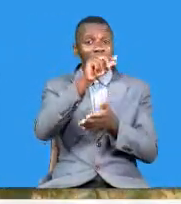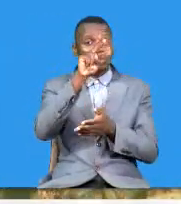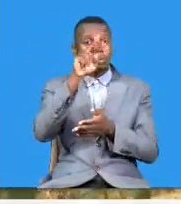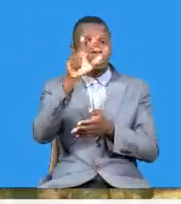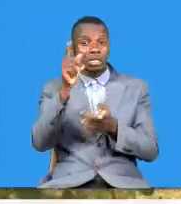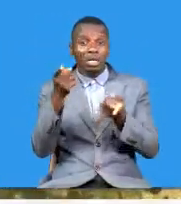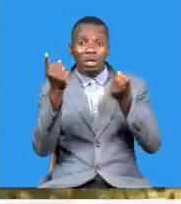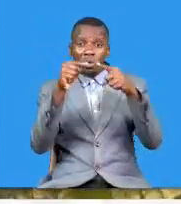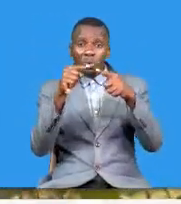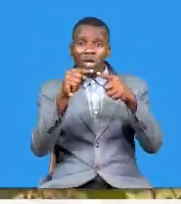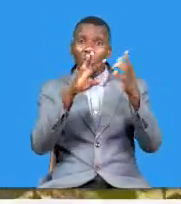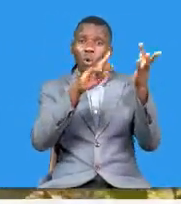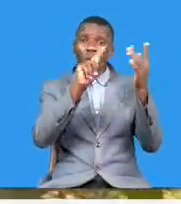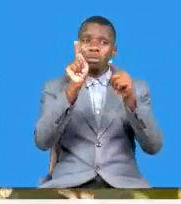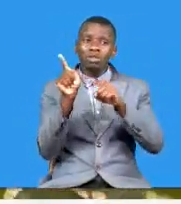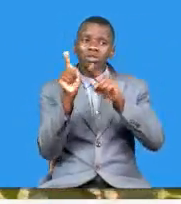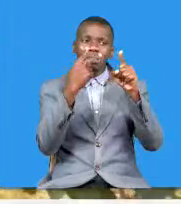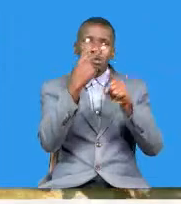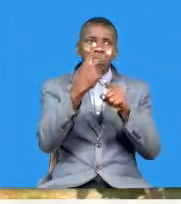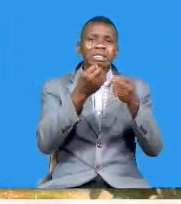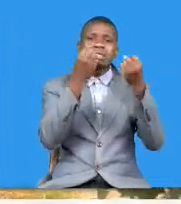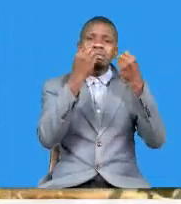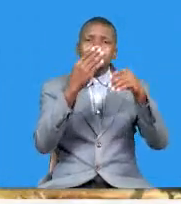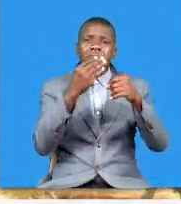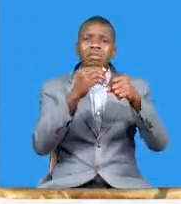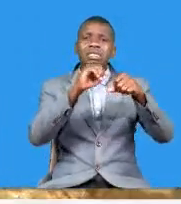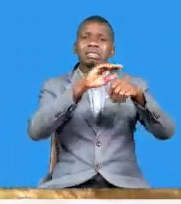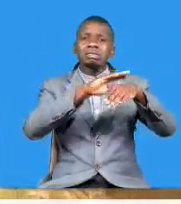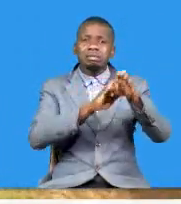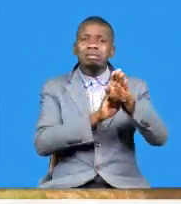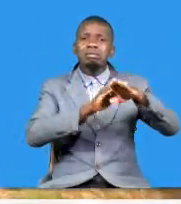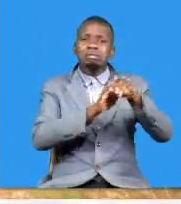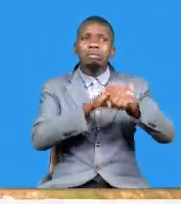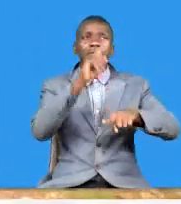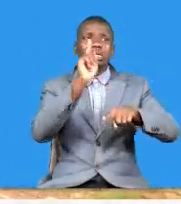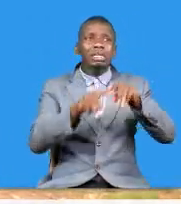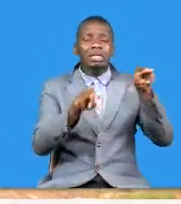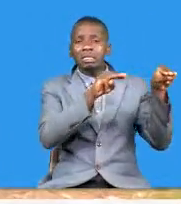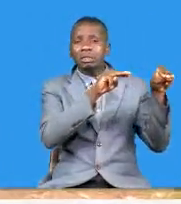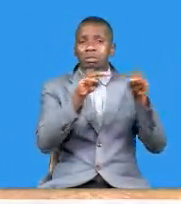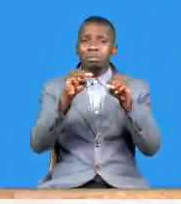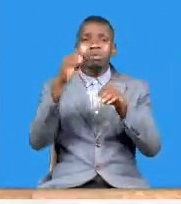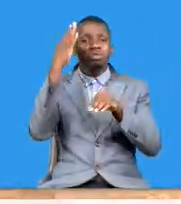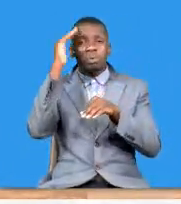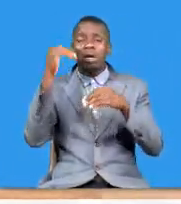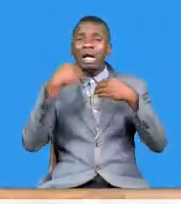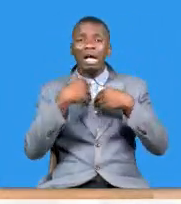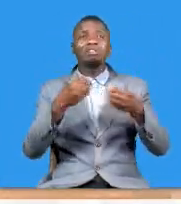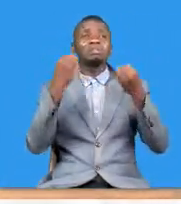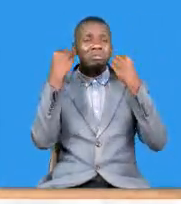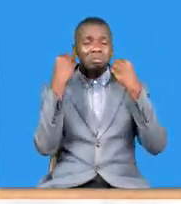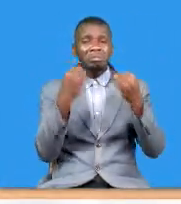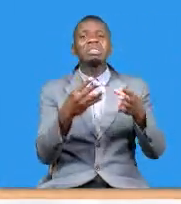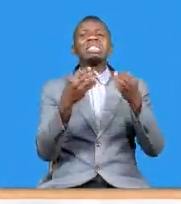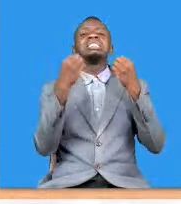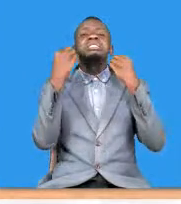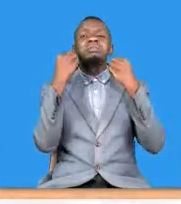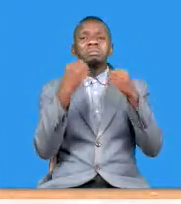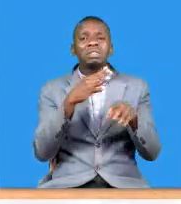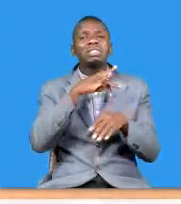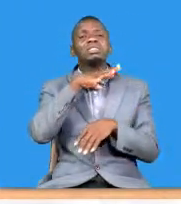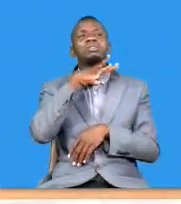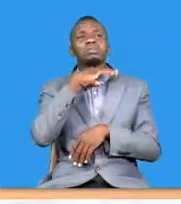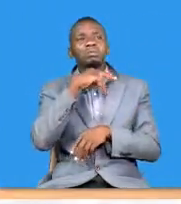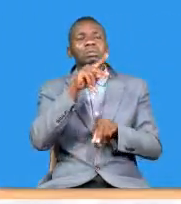News crew found scores of trucks stuck in traffic, unable to move due to excessive garbage that has piled up at the site, making it impossible